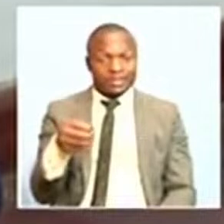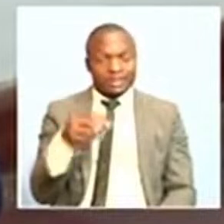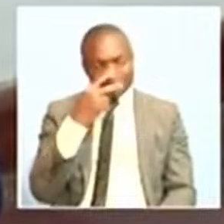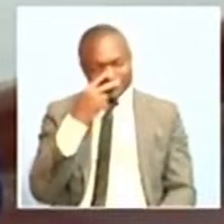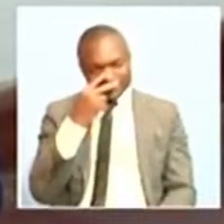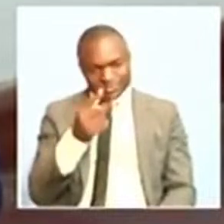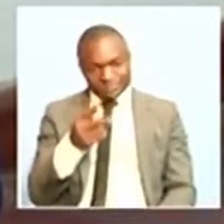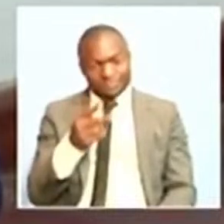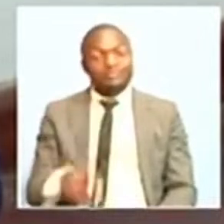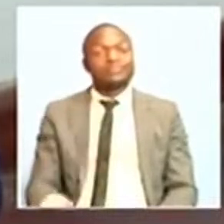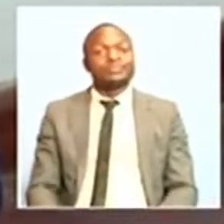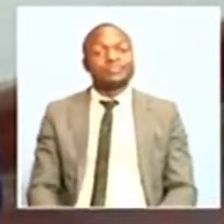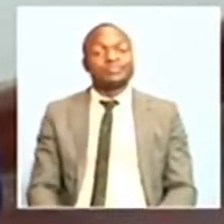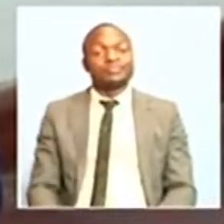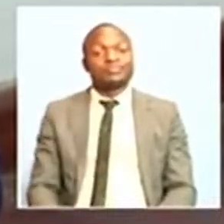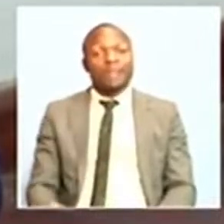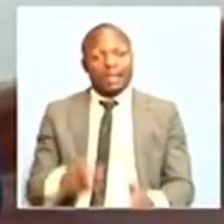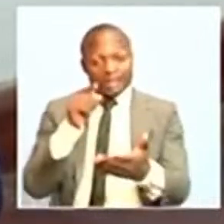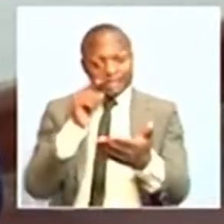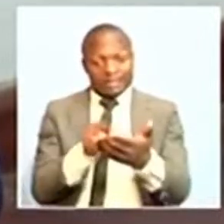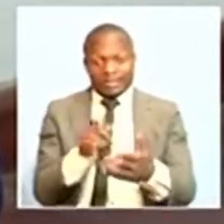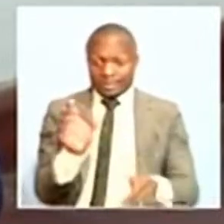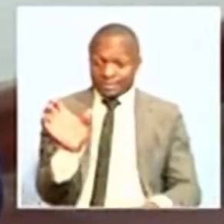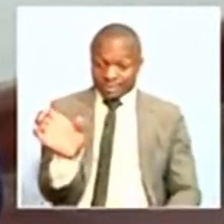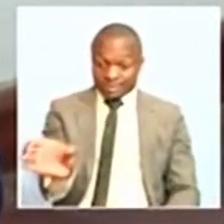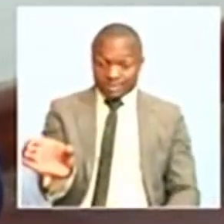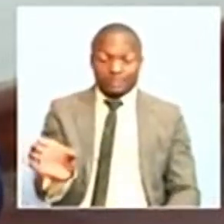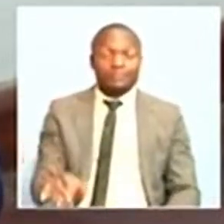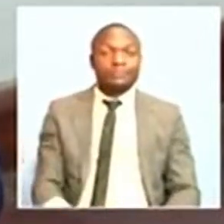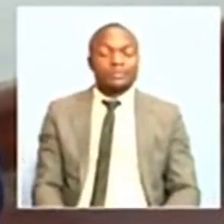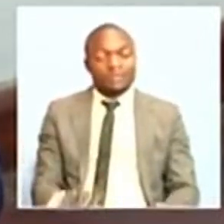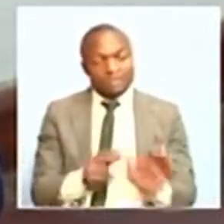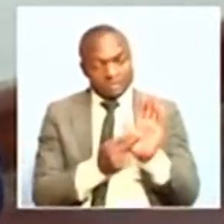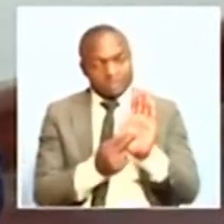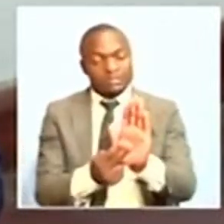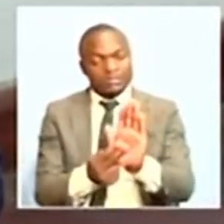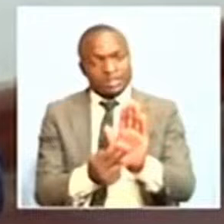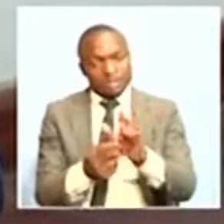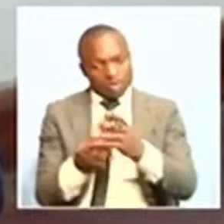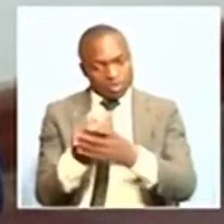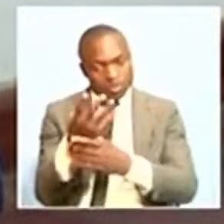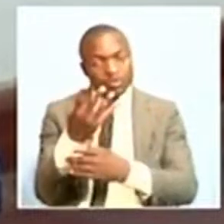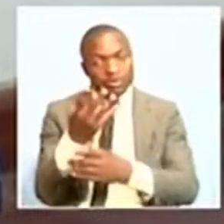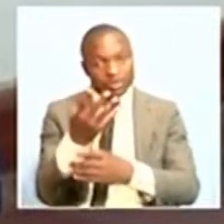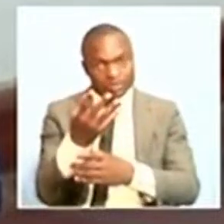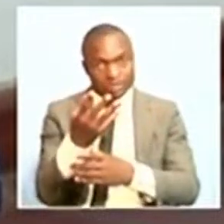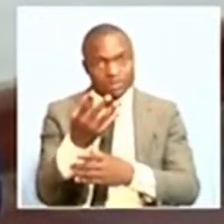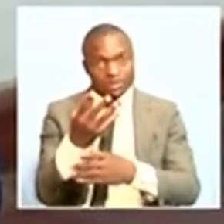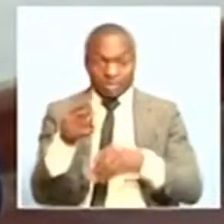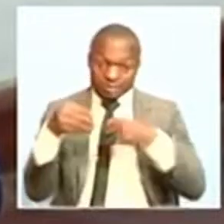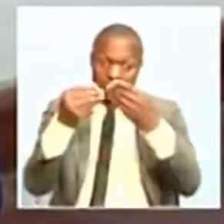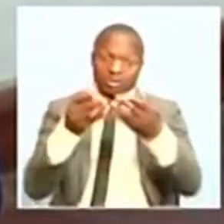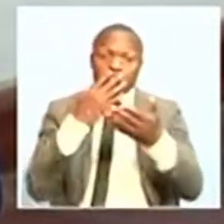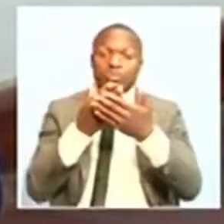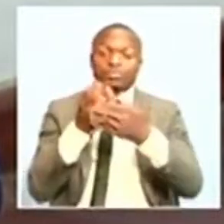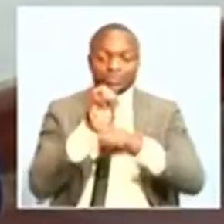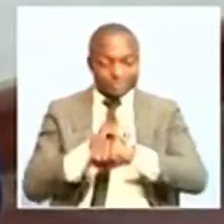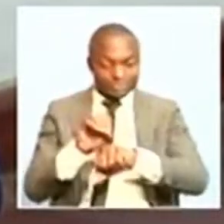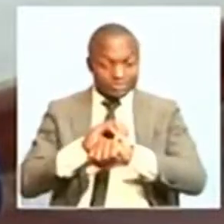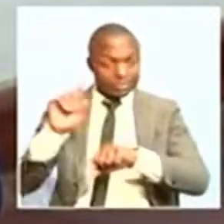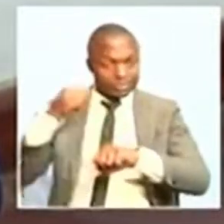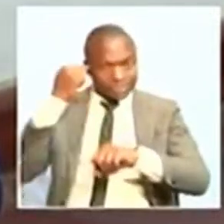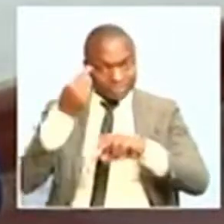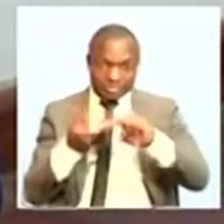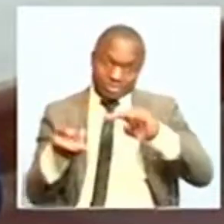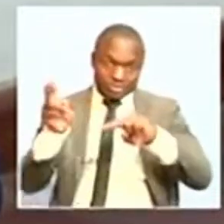that despite this sector showing exponential growth, which presents a good opportunity for government to increase